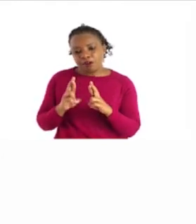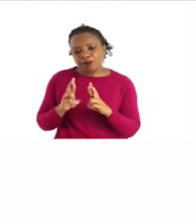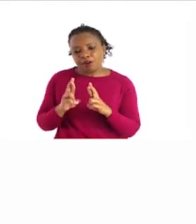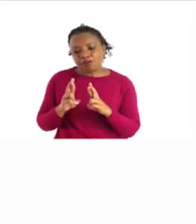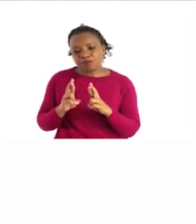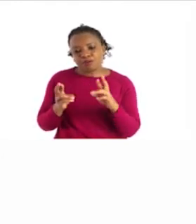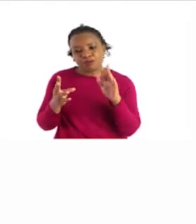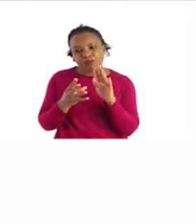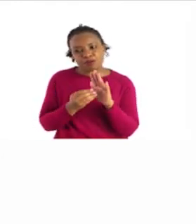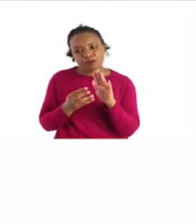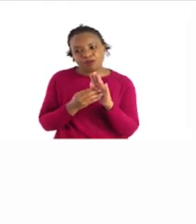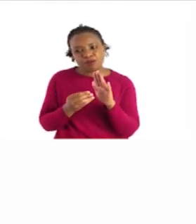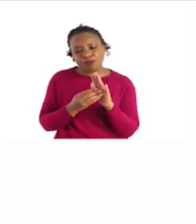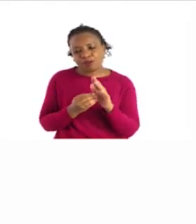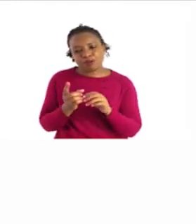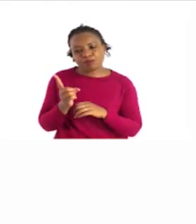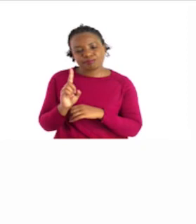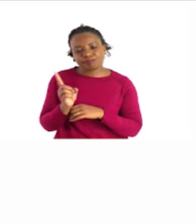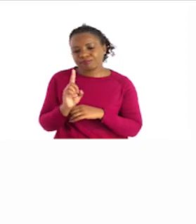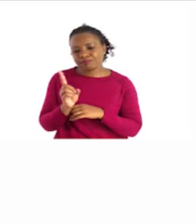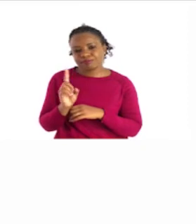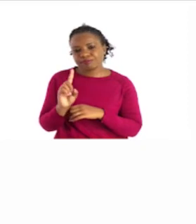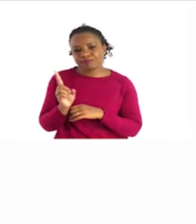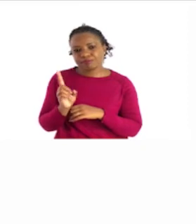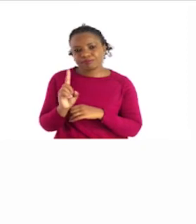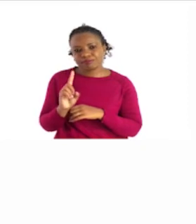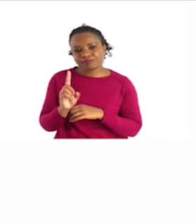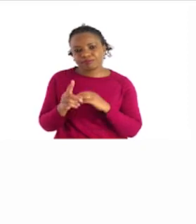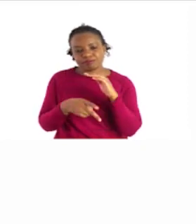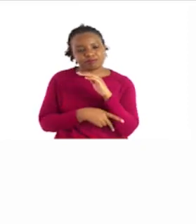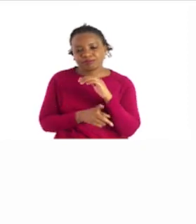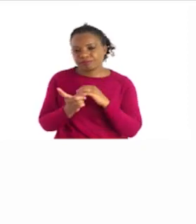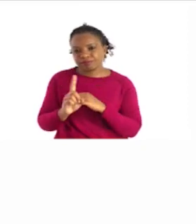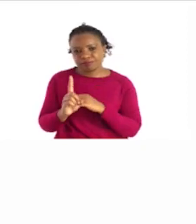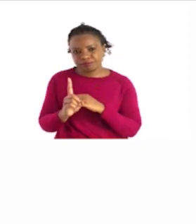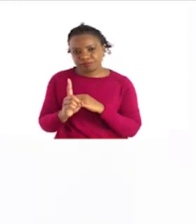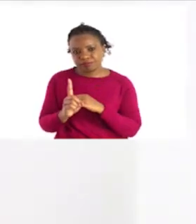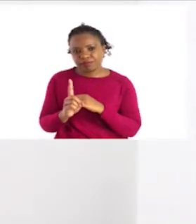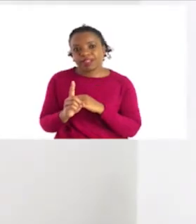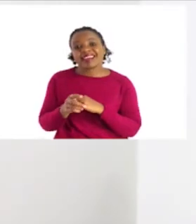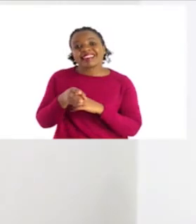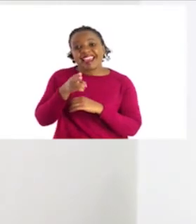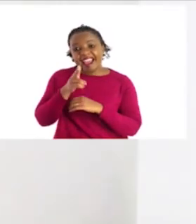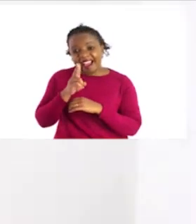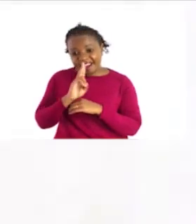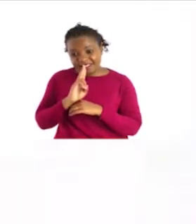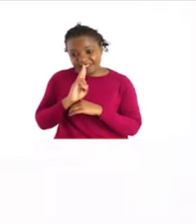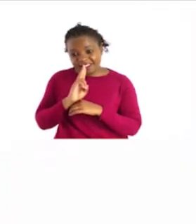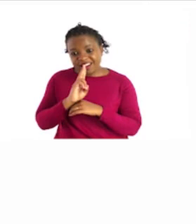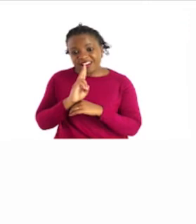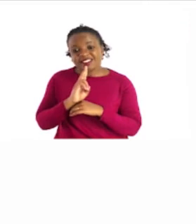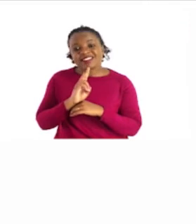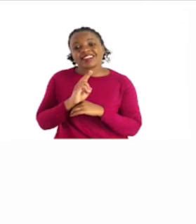to cheat. Do not cheat, okay? The memorandum goes on until page